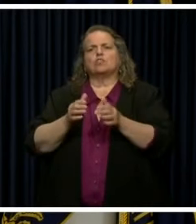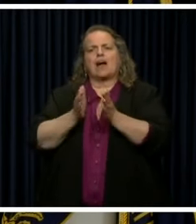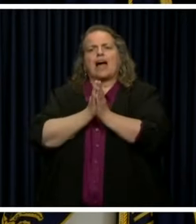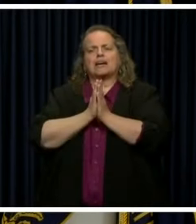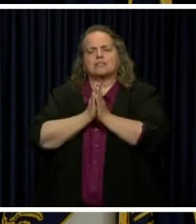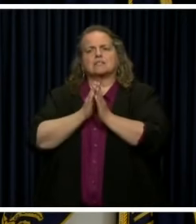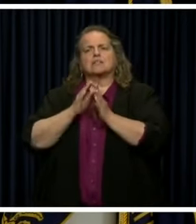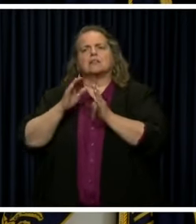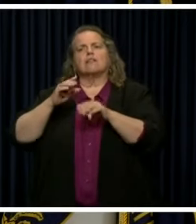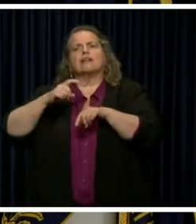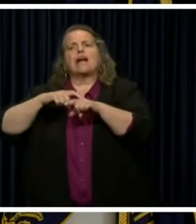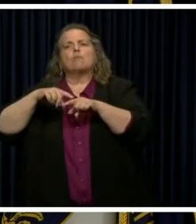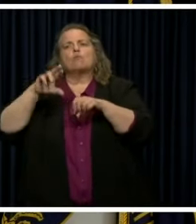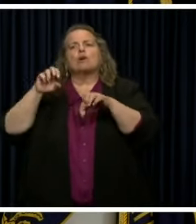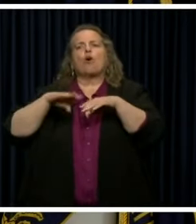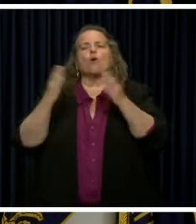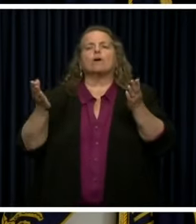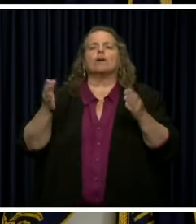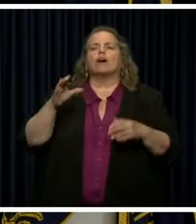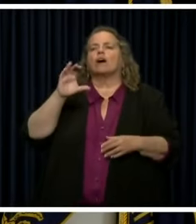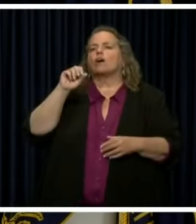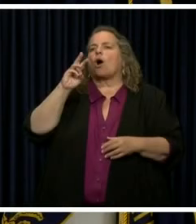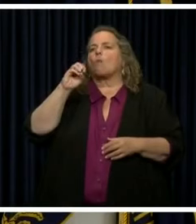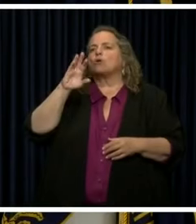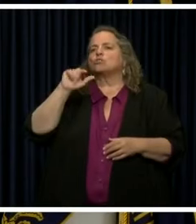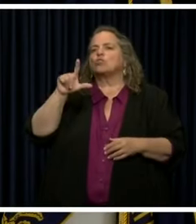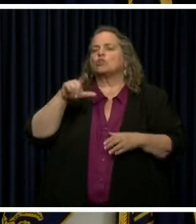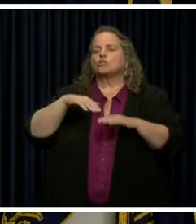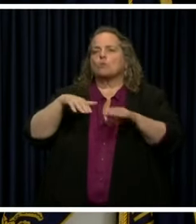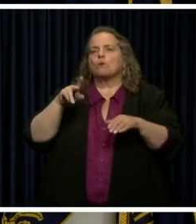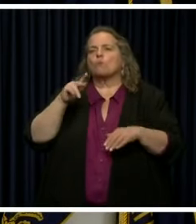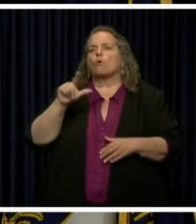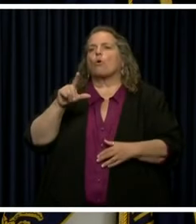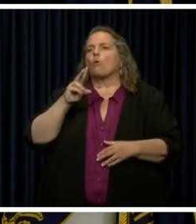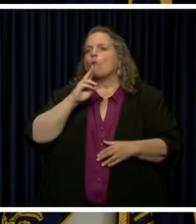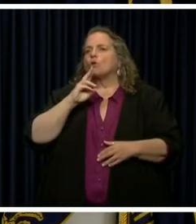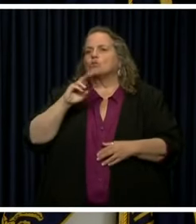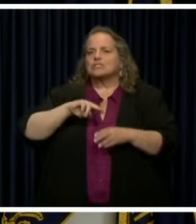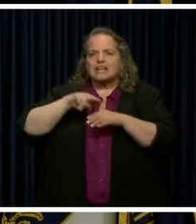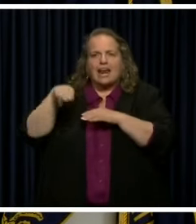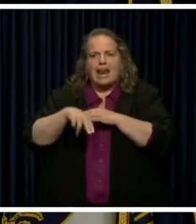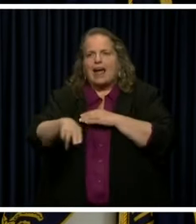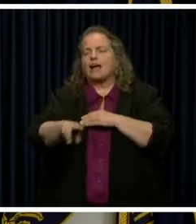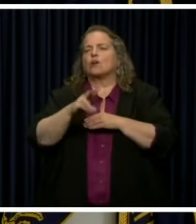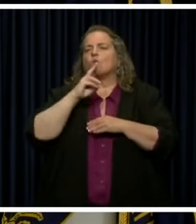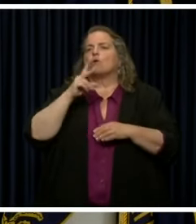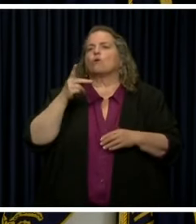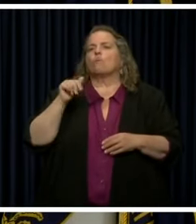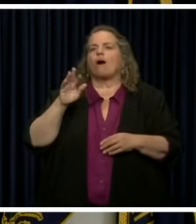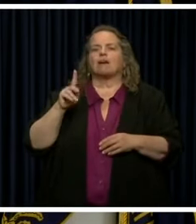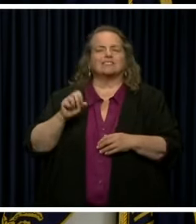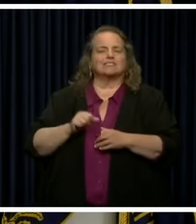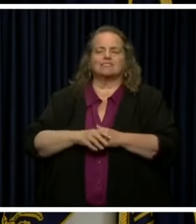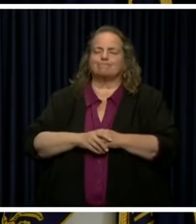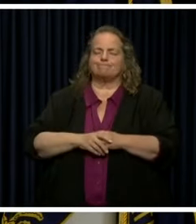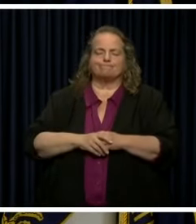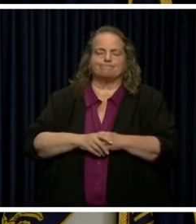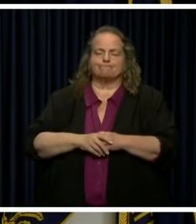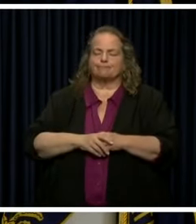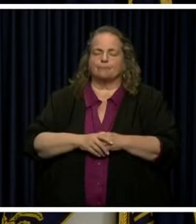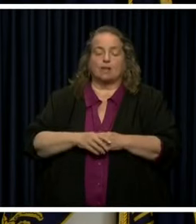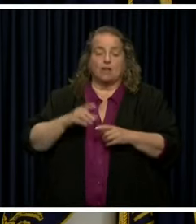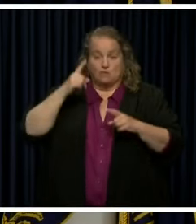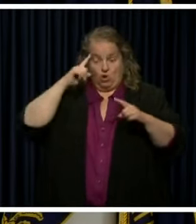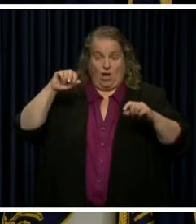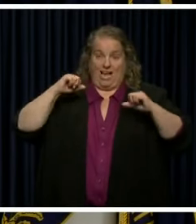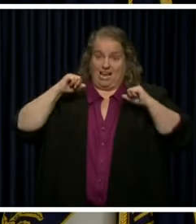reopening commercial swimming pools, water slides, and water parks. My hope is for exercise, lap swimming,